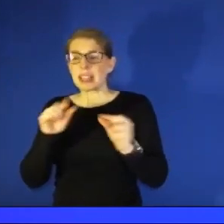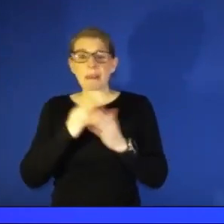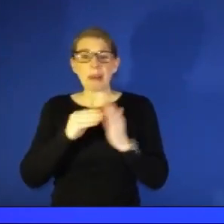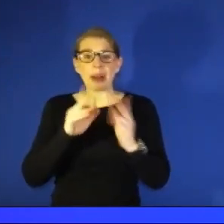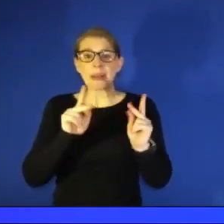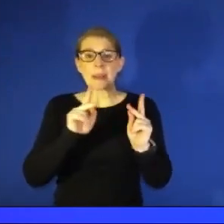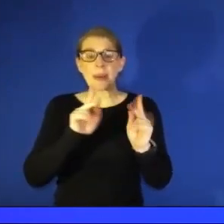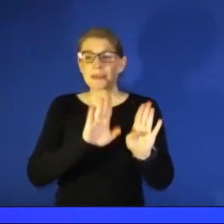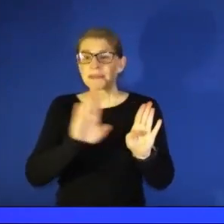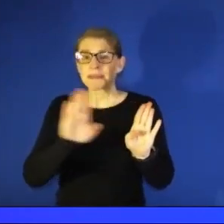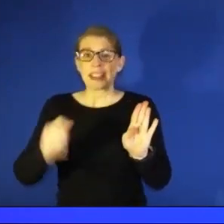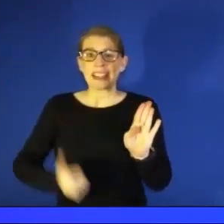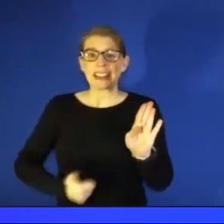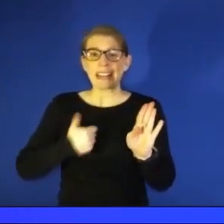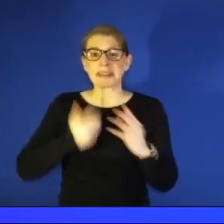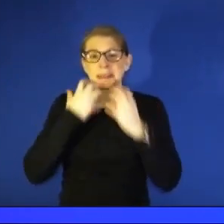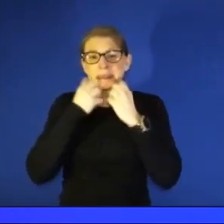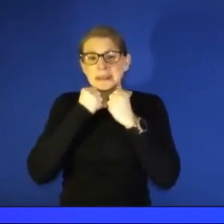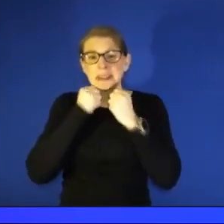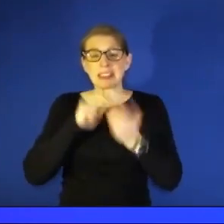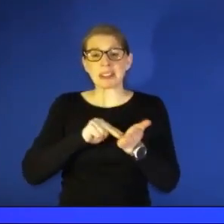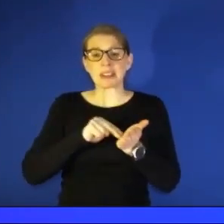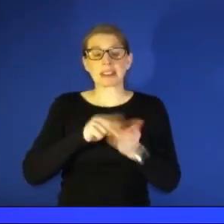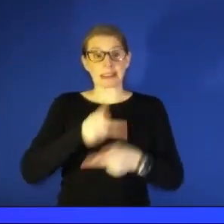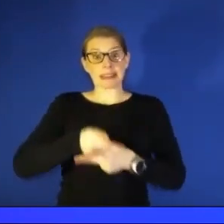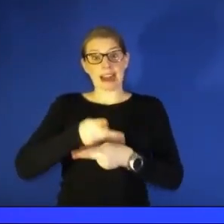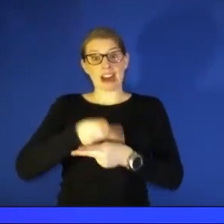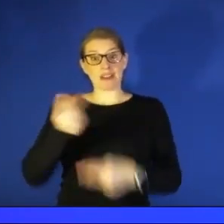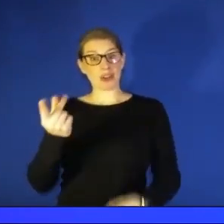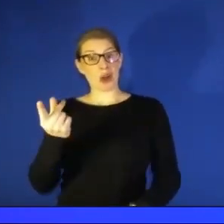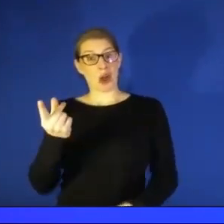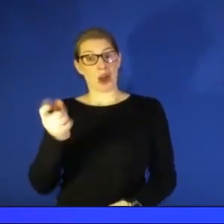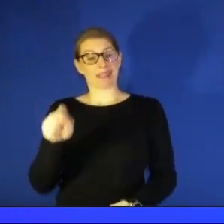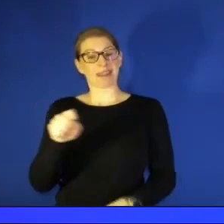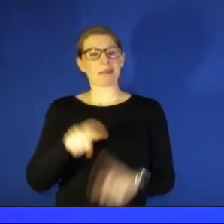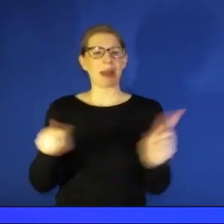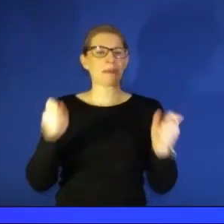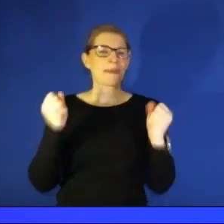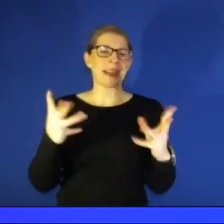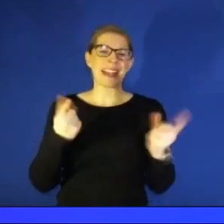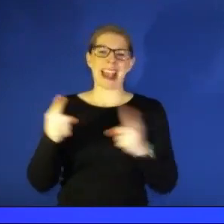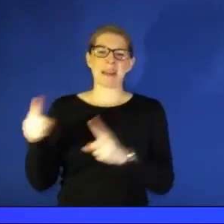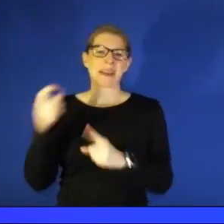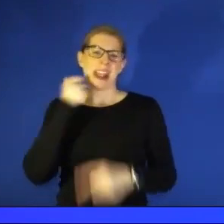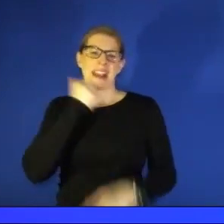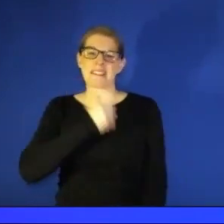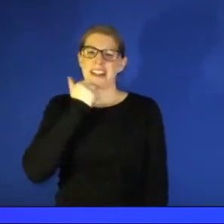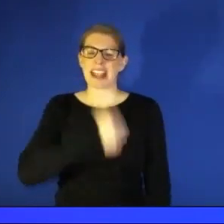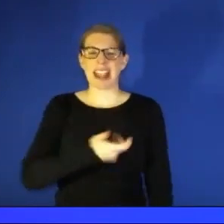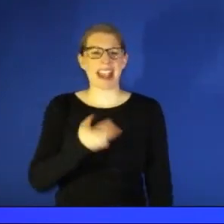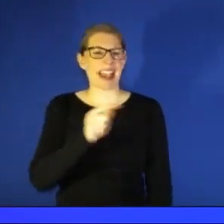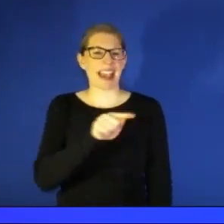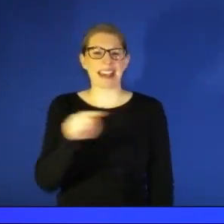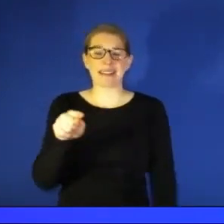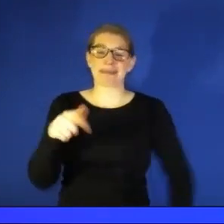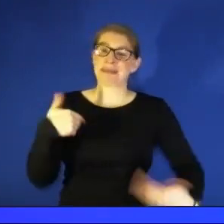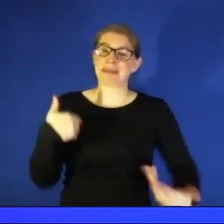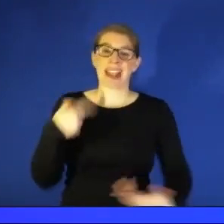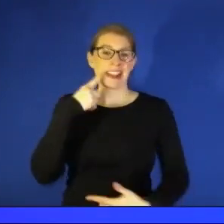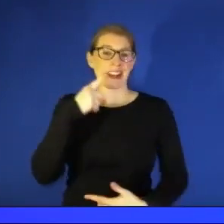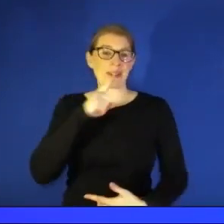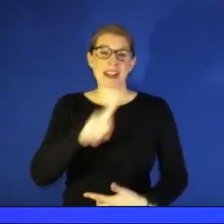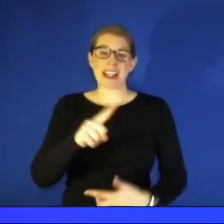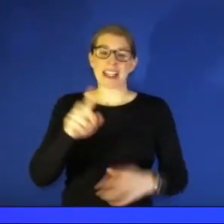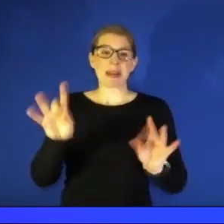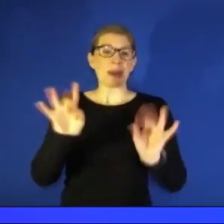fun stories like taking care of the dog, but there's just so many that happen every single day that I think are really the miracle